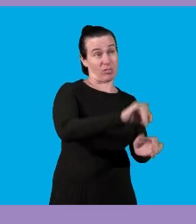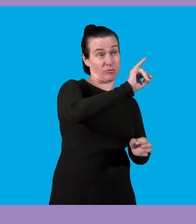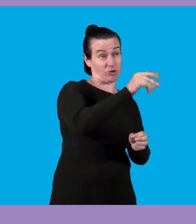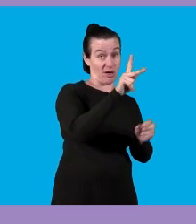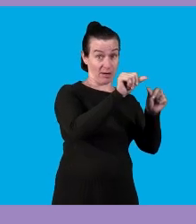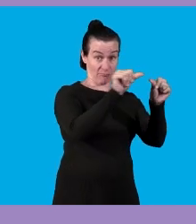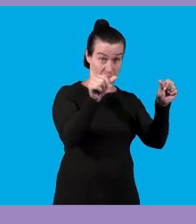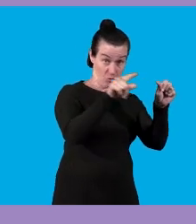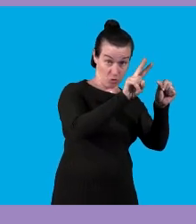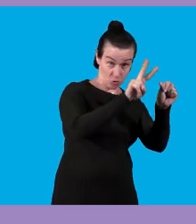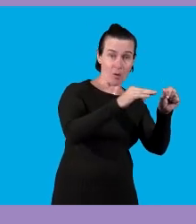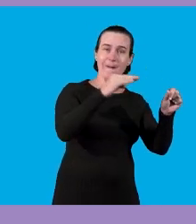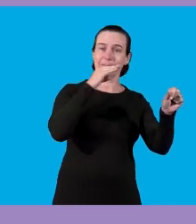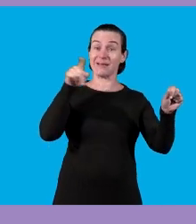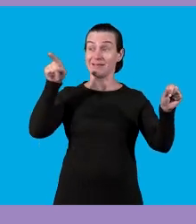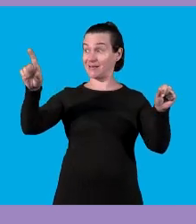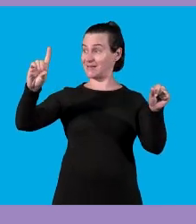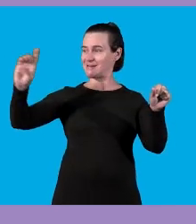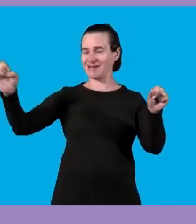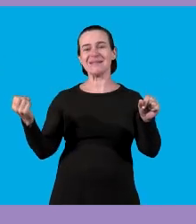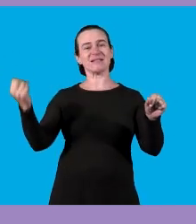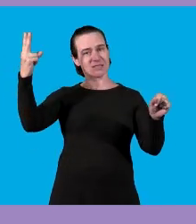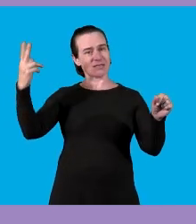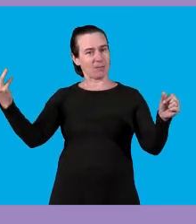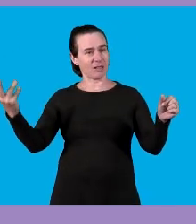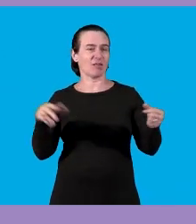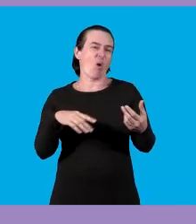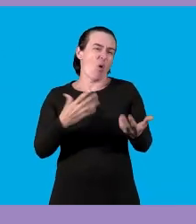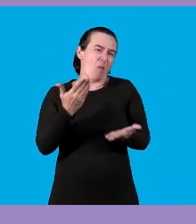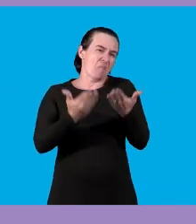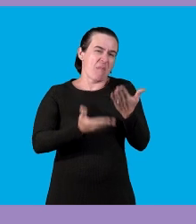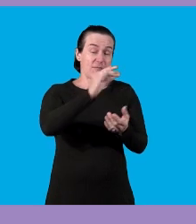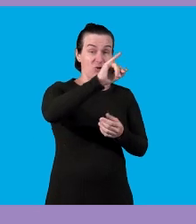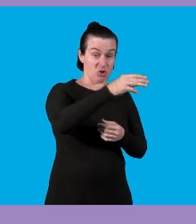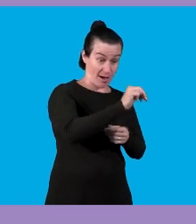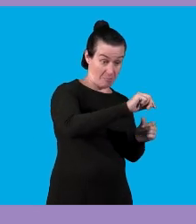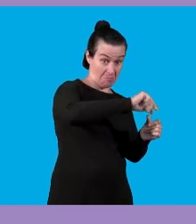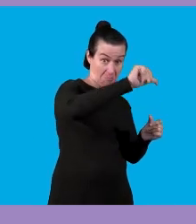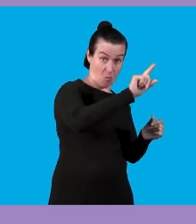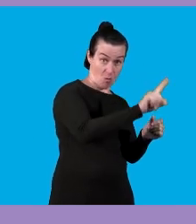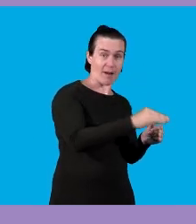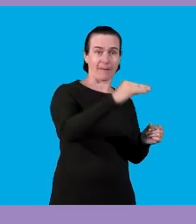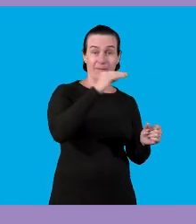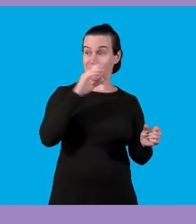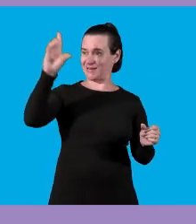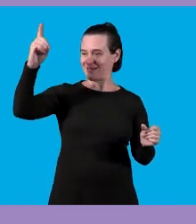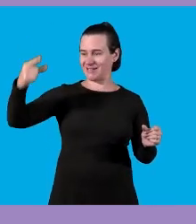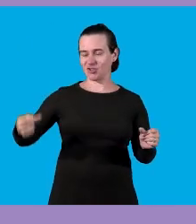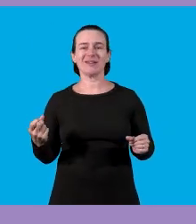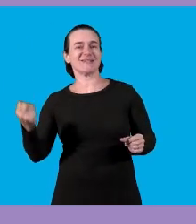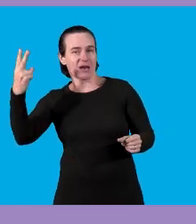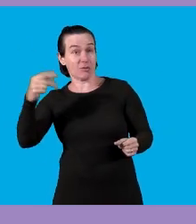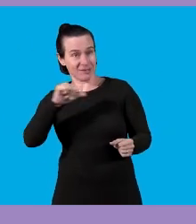other one. So if there's 4, this one would be 2. If there is 2, this one would be 1. And that goes on for all the other